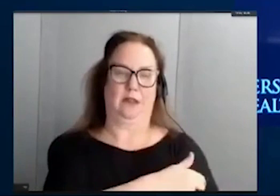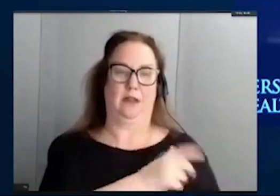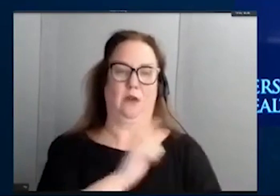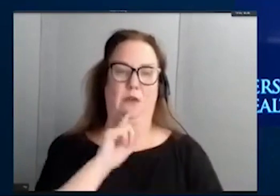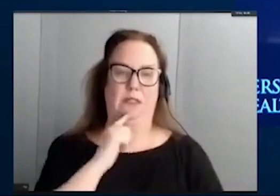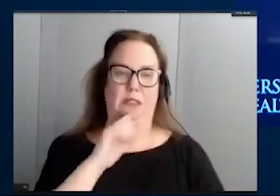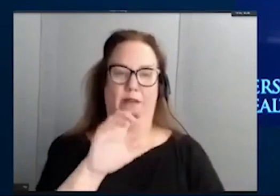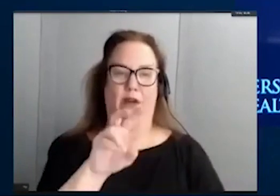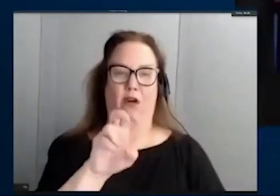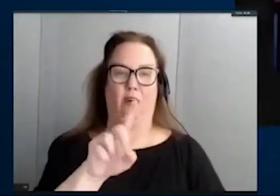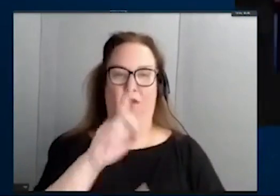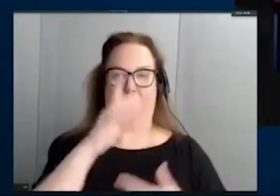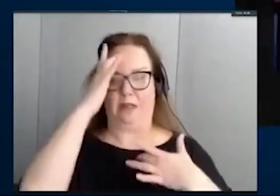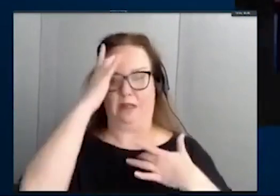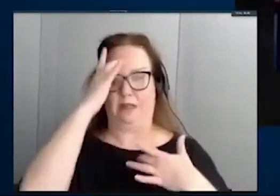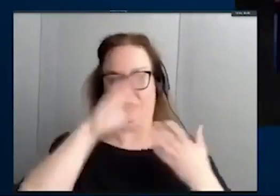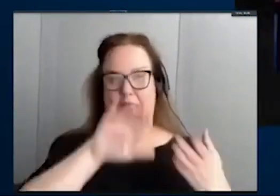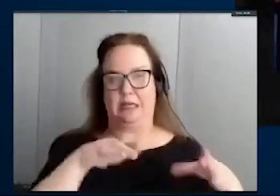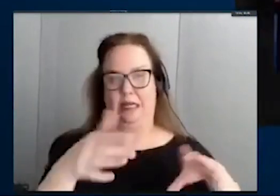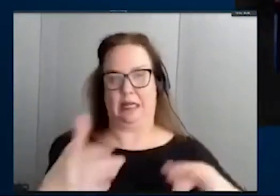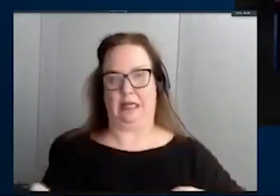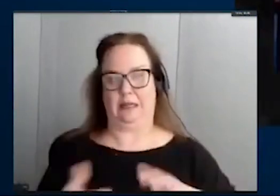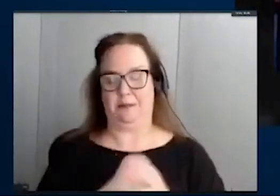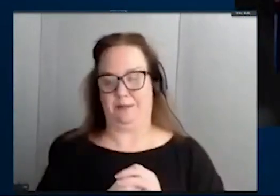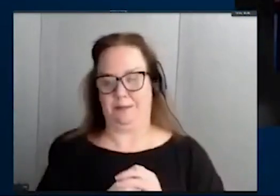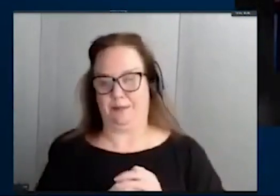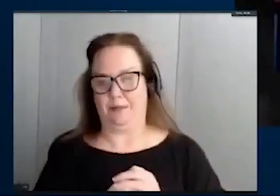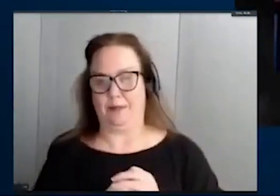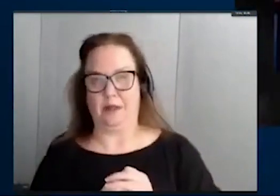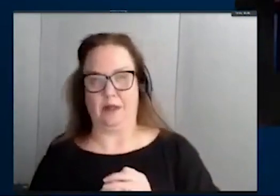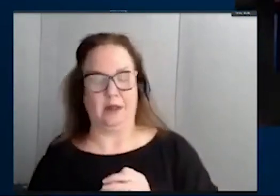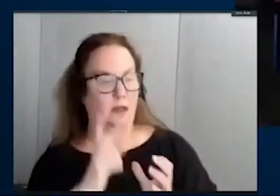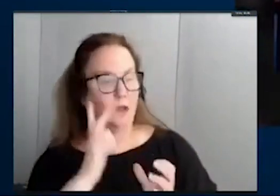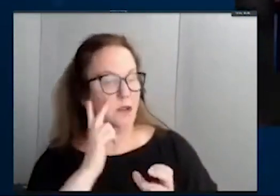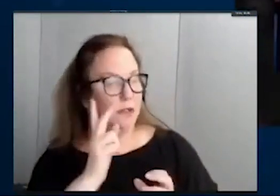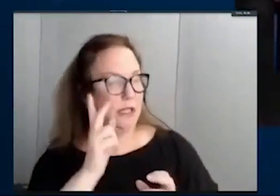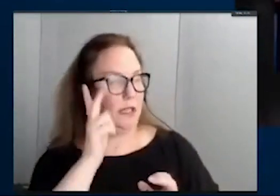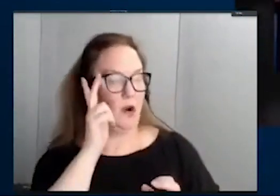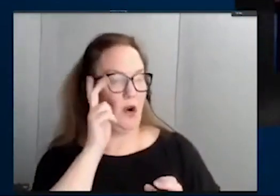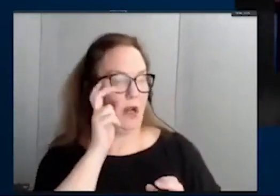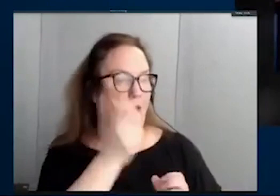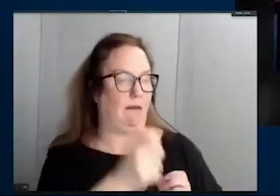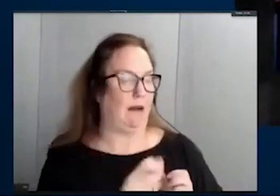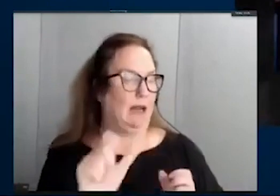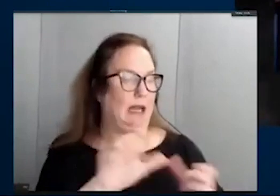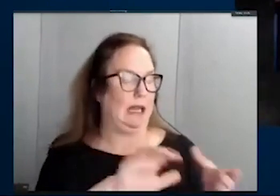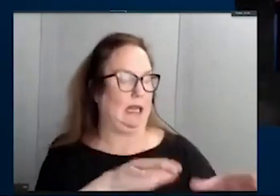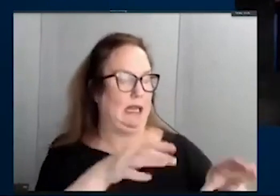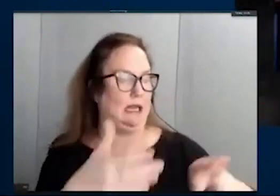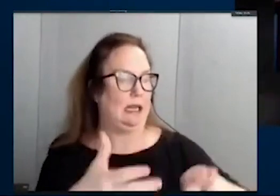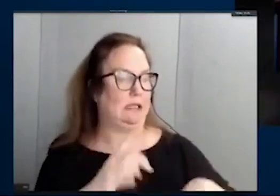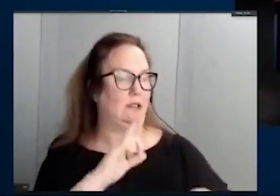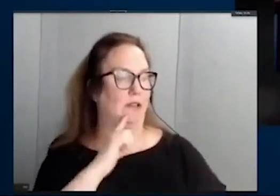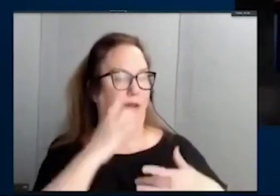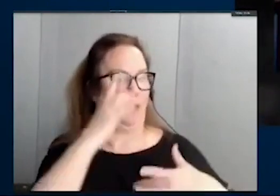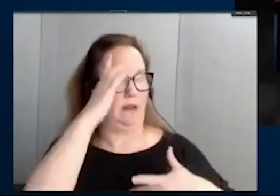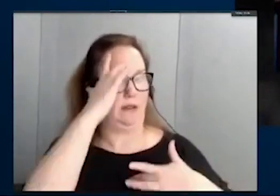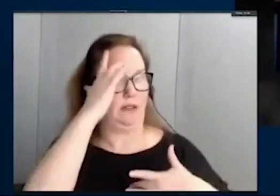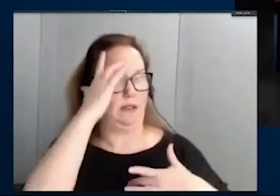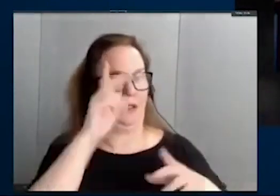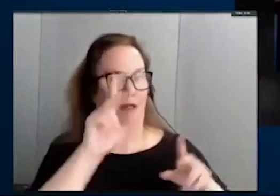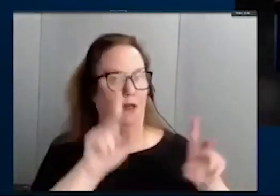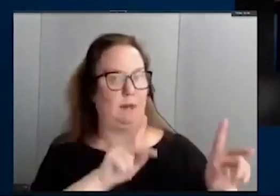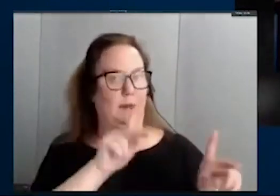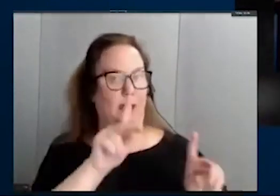COVID-related illness and or death. Are you seeing or hearing of any deaths or severe illness to people who